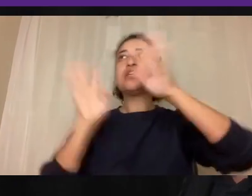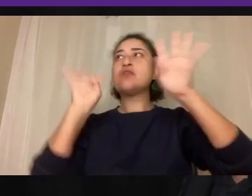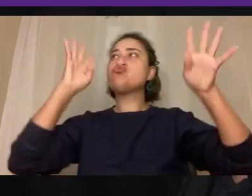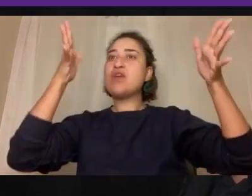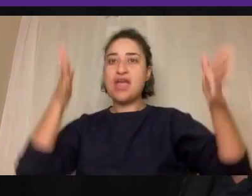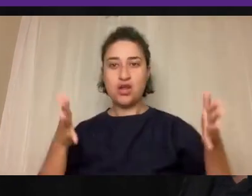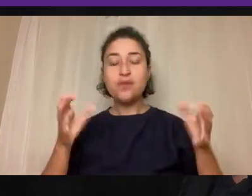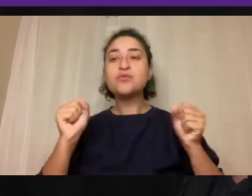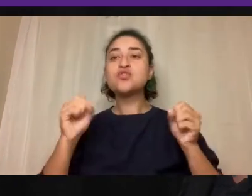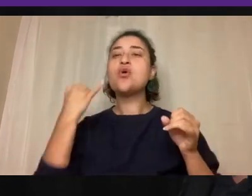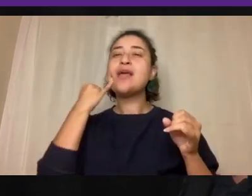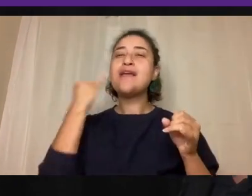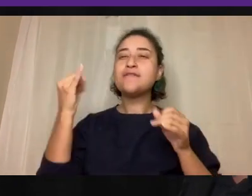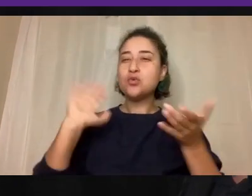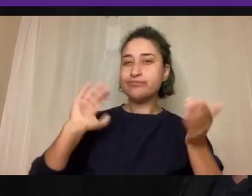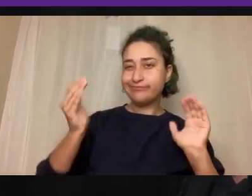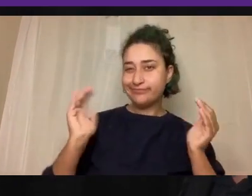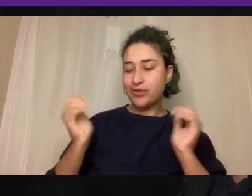that to